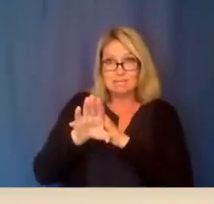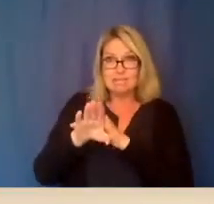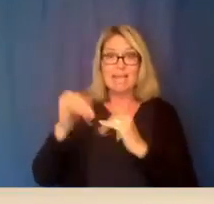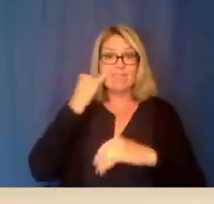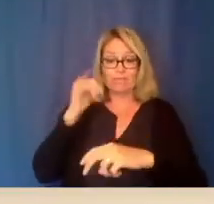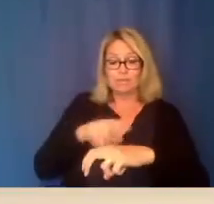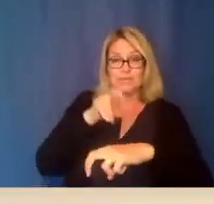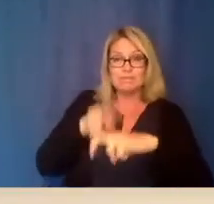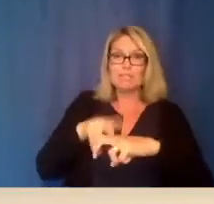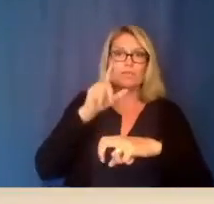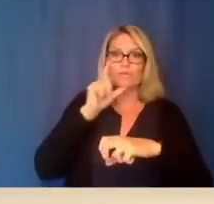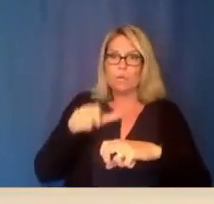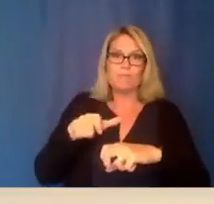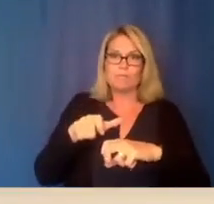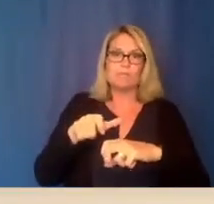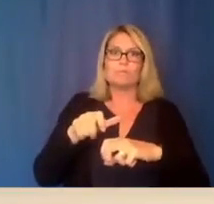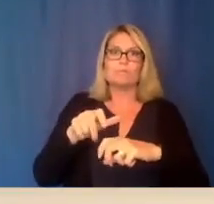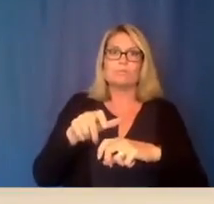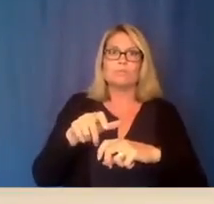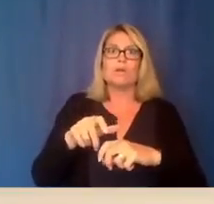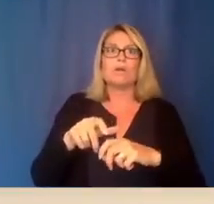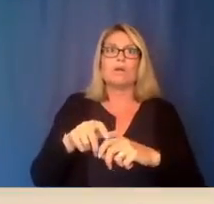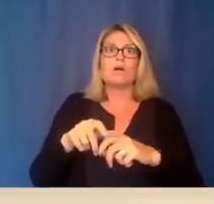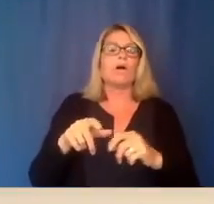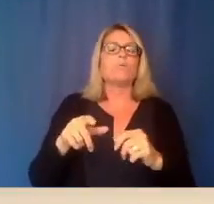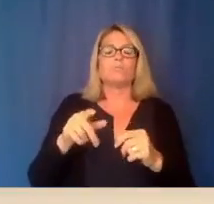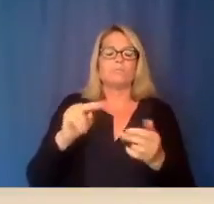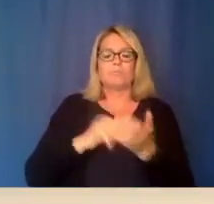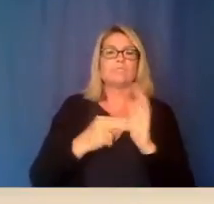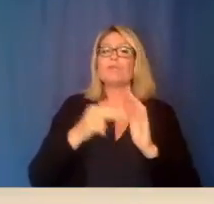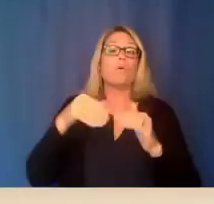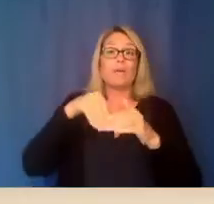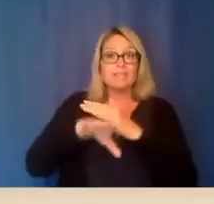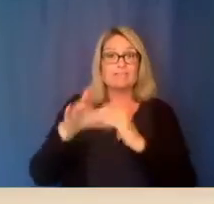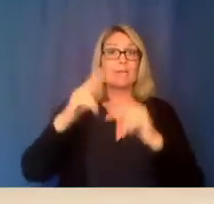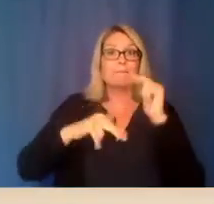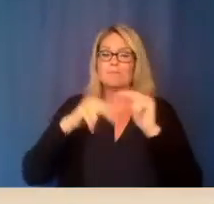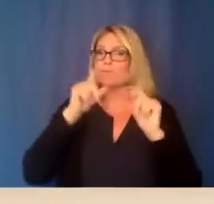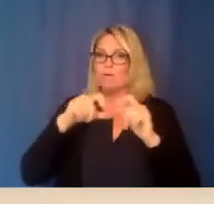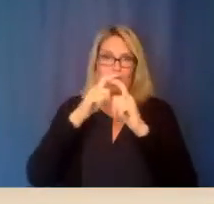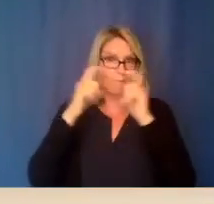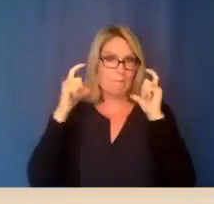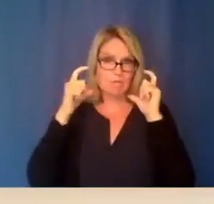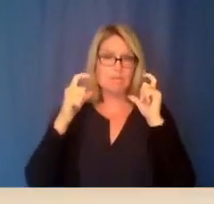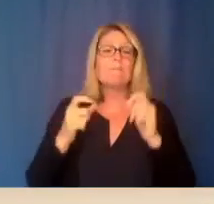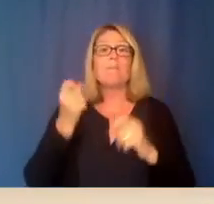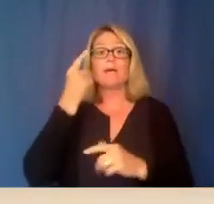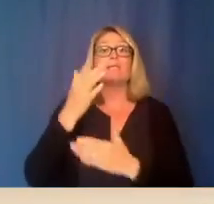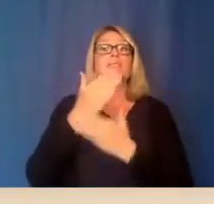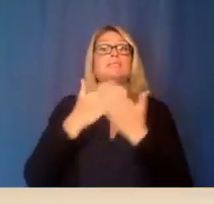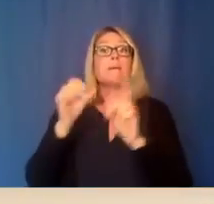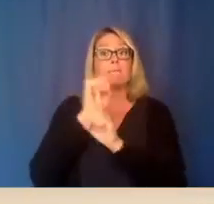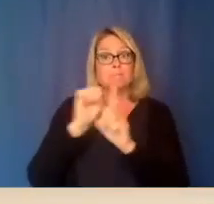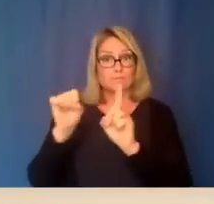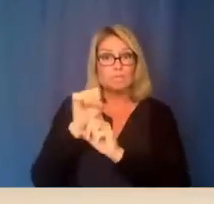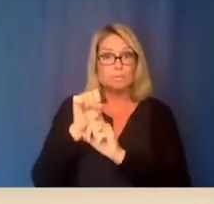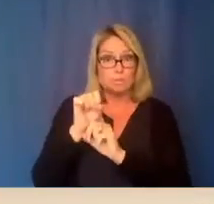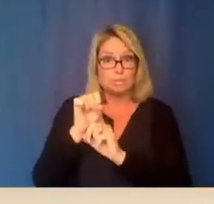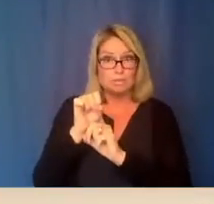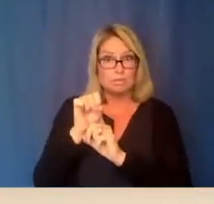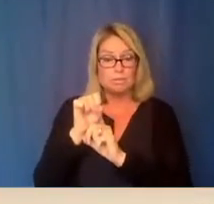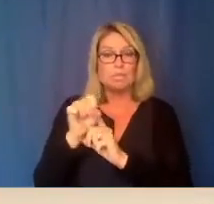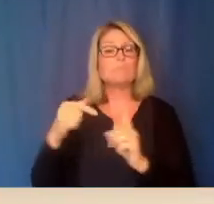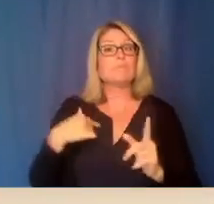PEI. However, as we've outlined, there's certain situations that I would continue to encourage